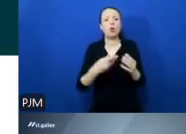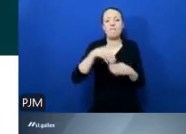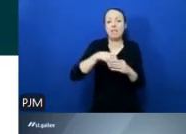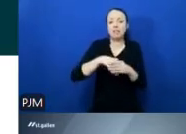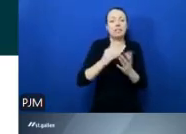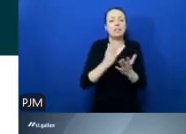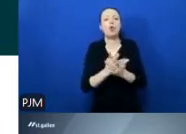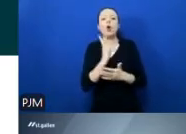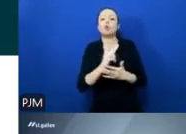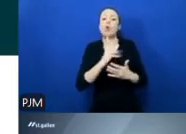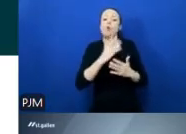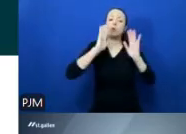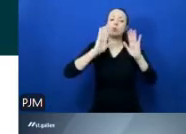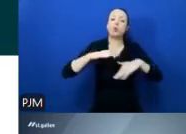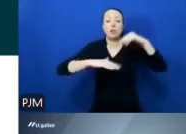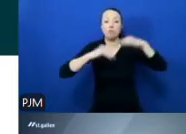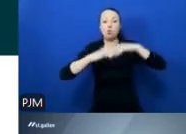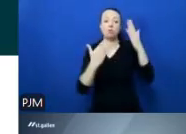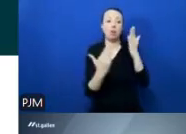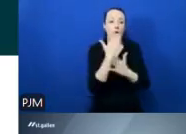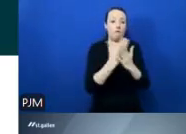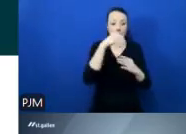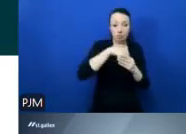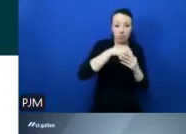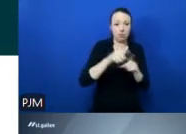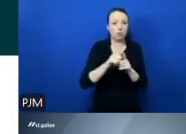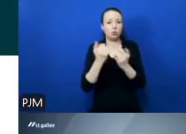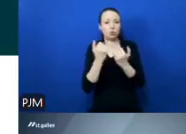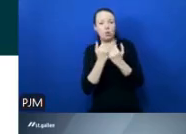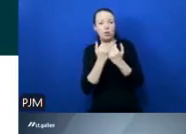constructions that require new permissions